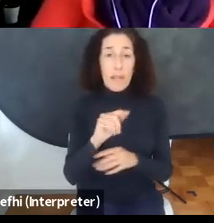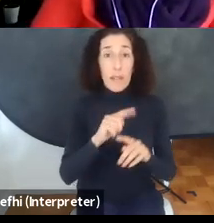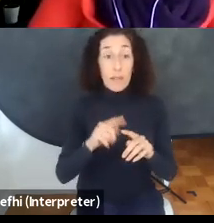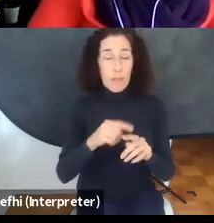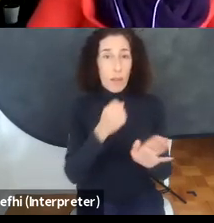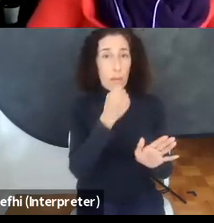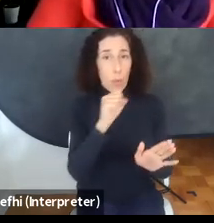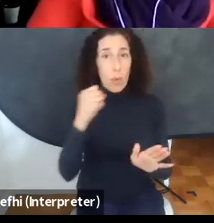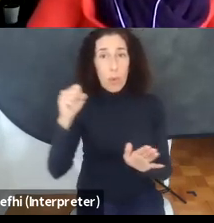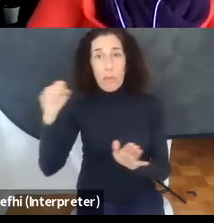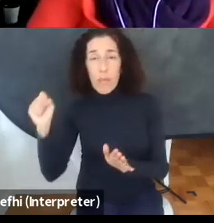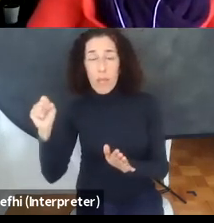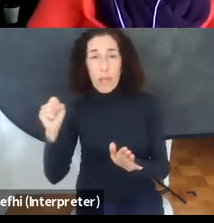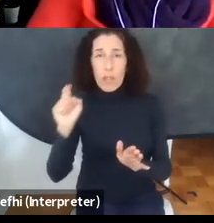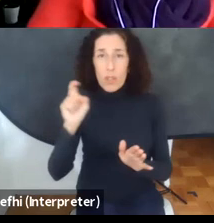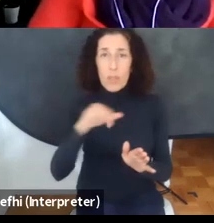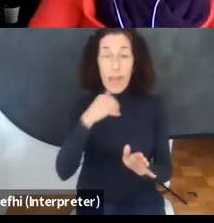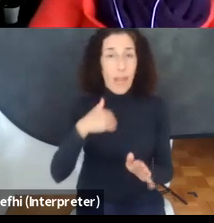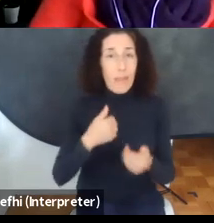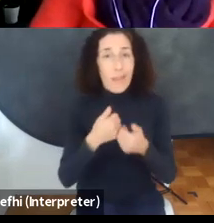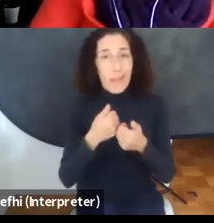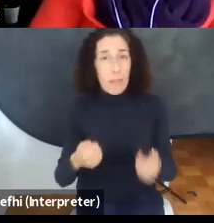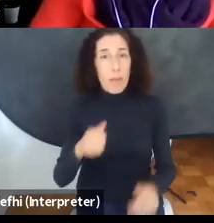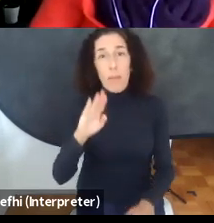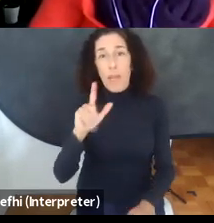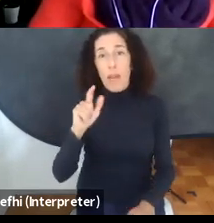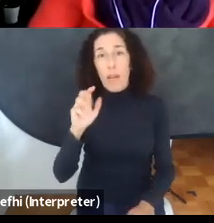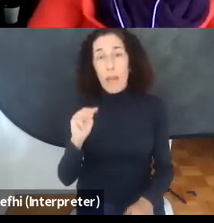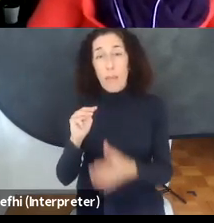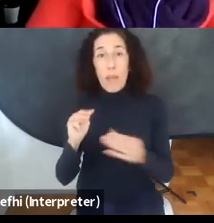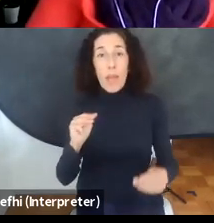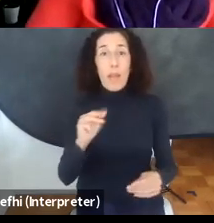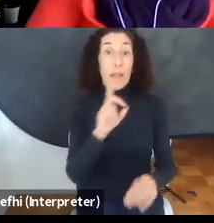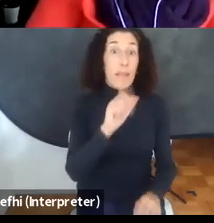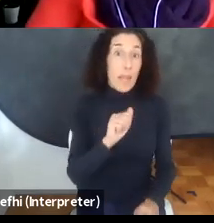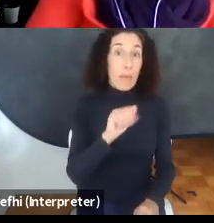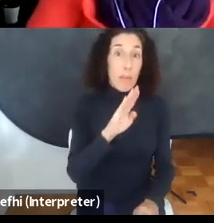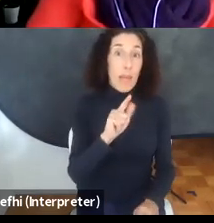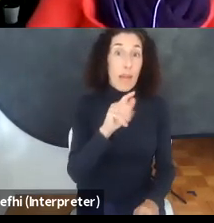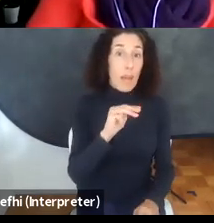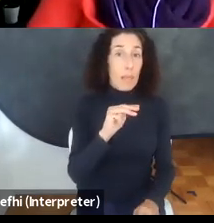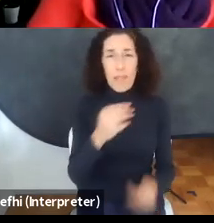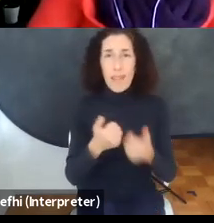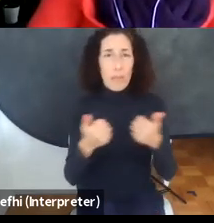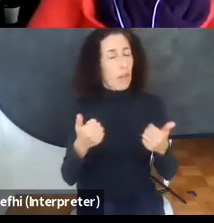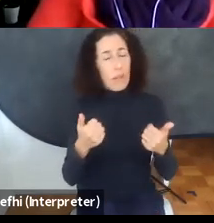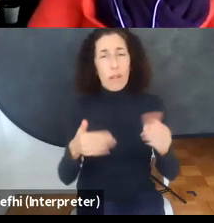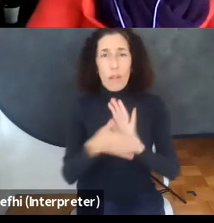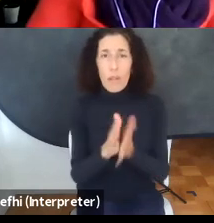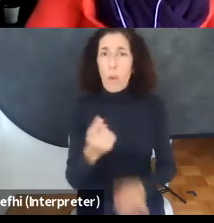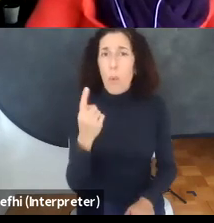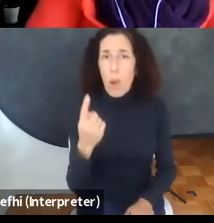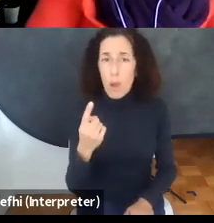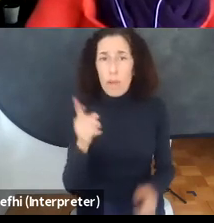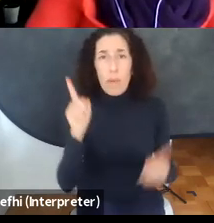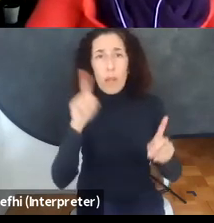a separate, for example, a Black Lives Matter movement and disabled Black Lives Matter movement. It should be one. And Carrie highlighted that. And you